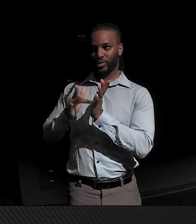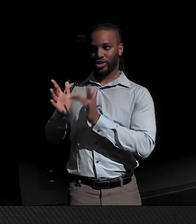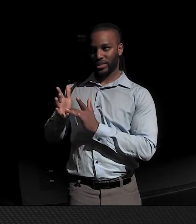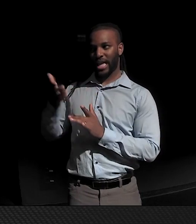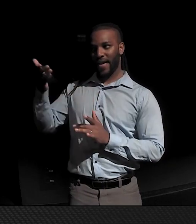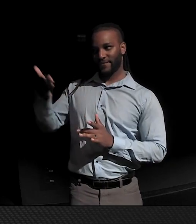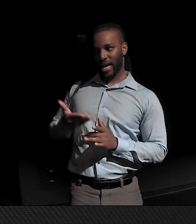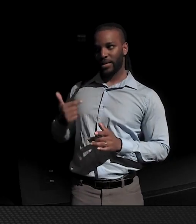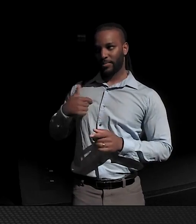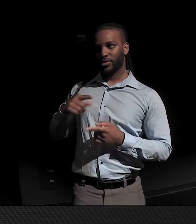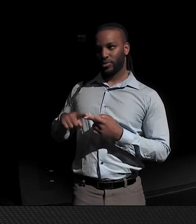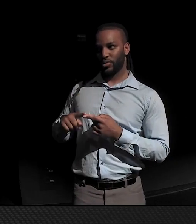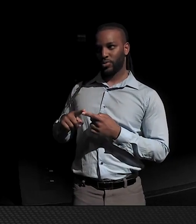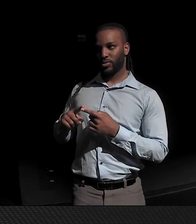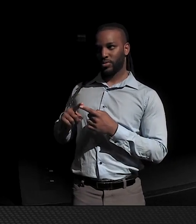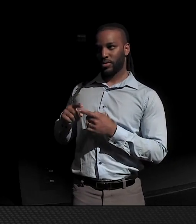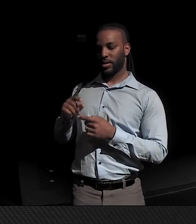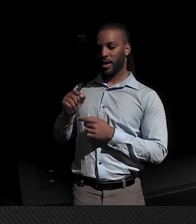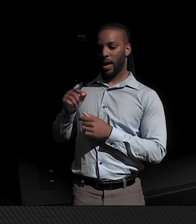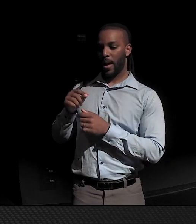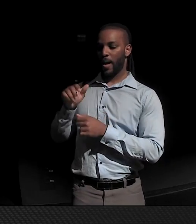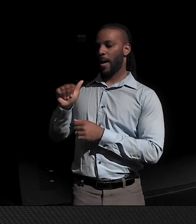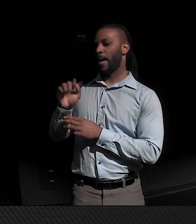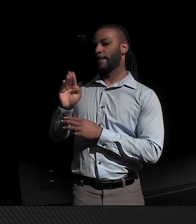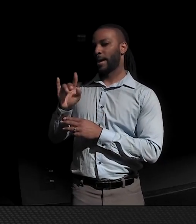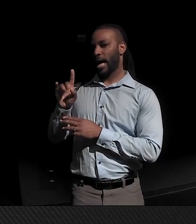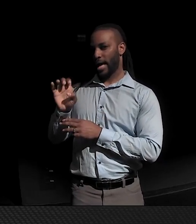inviting me to abide for the very first time.